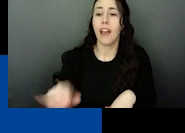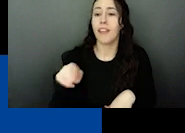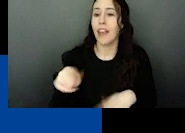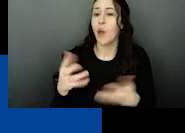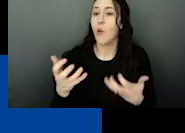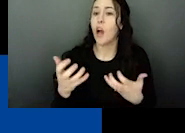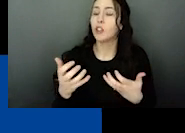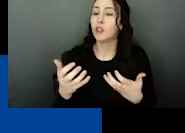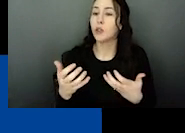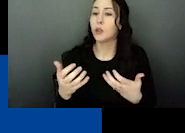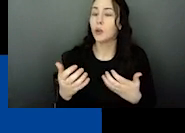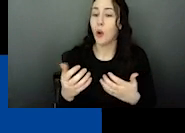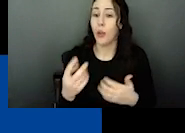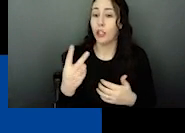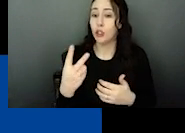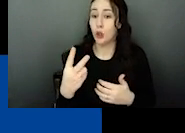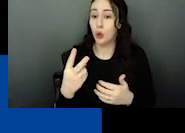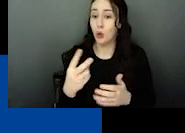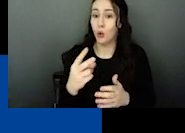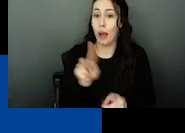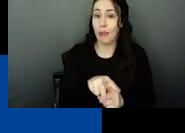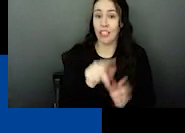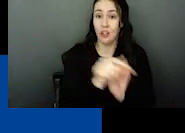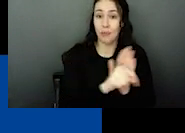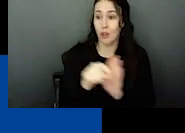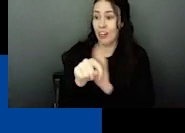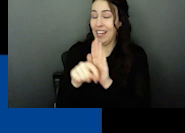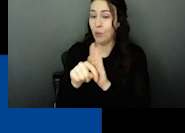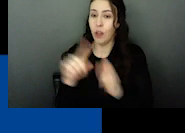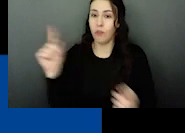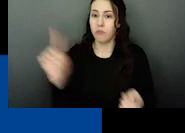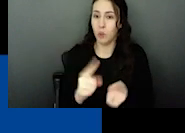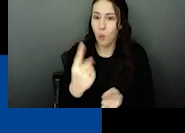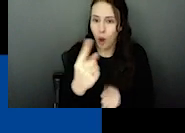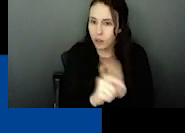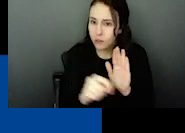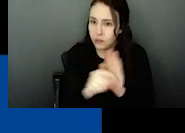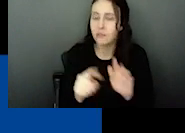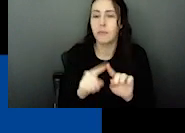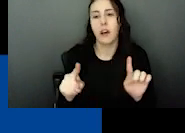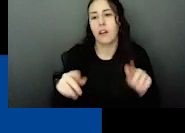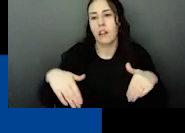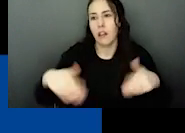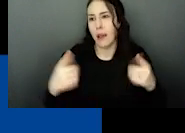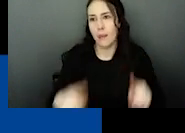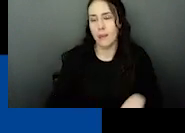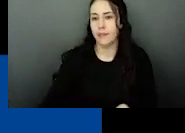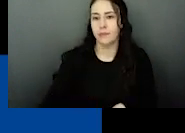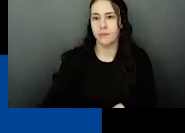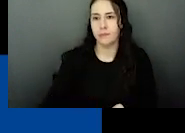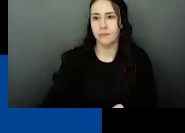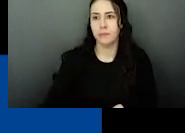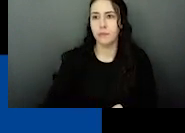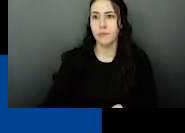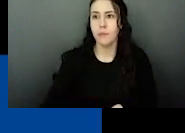2 application periods to 1 application period, but that hasn't occurred yet. And we know also